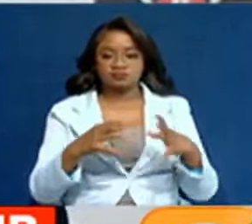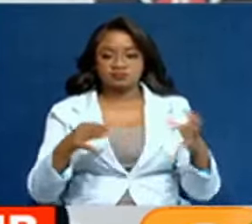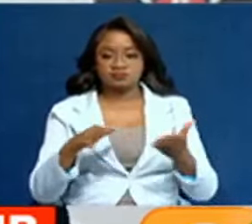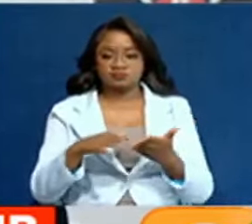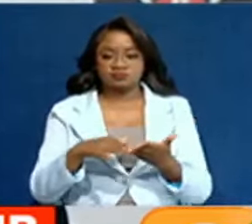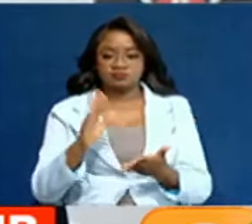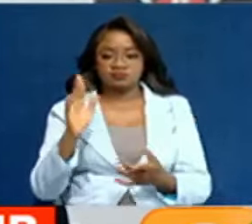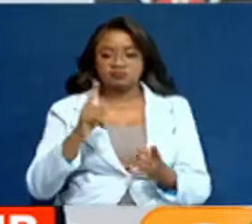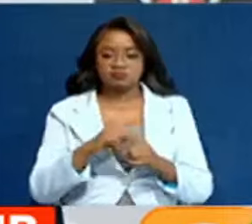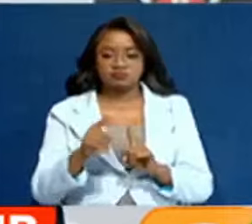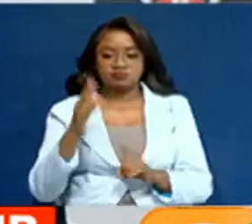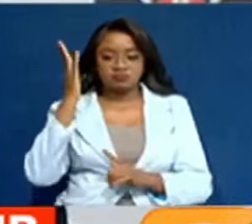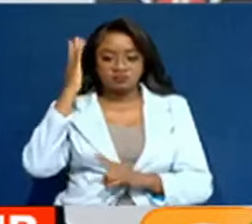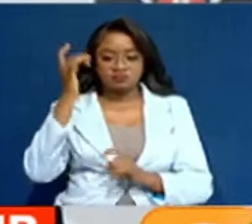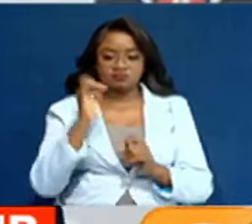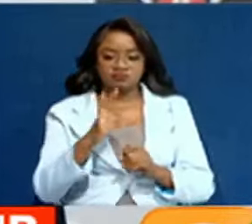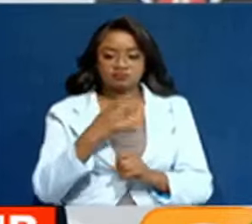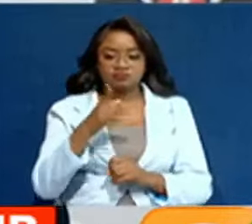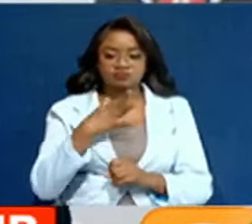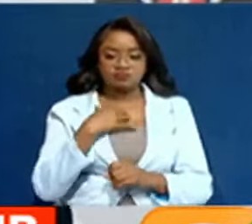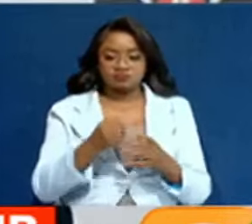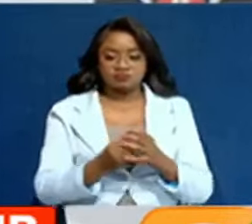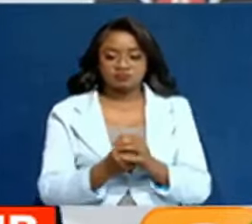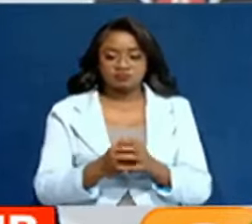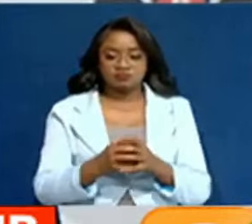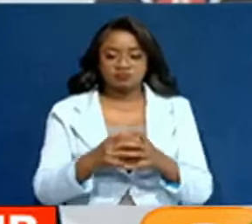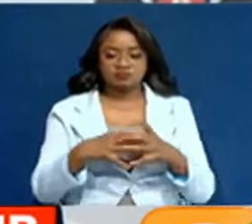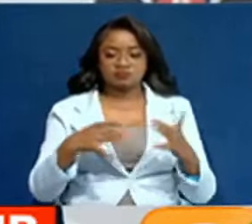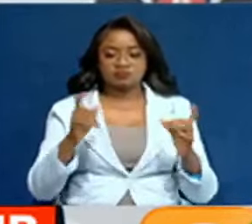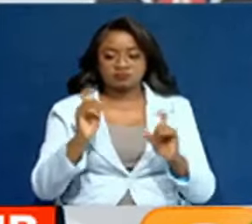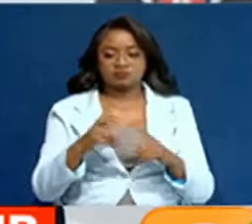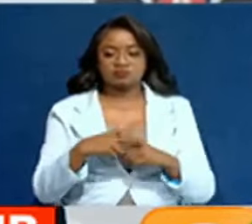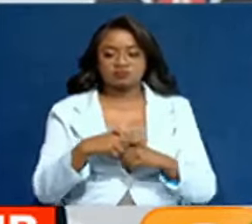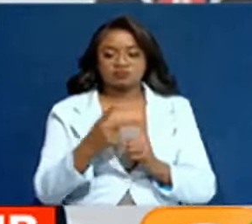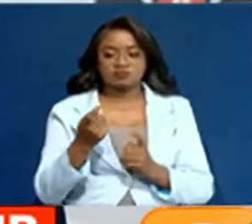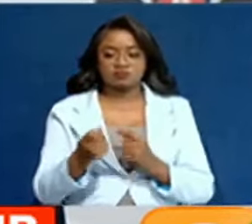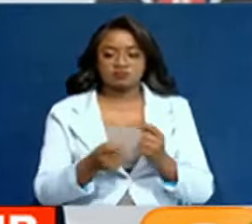for you to grow, you also have to start at home, and this is the best way to start.